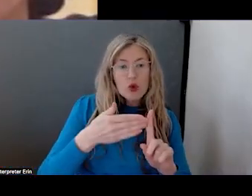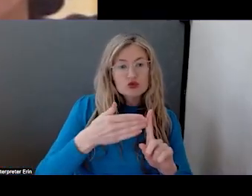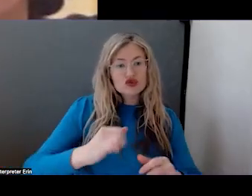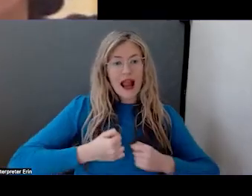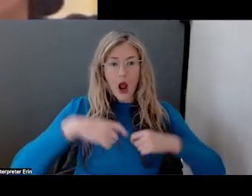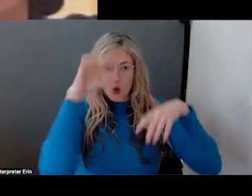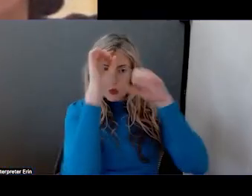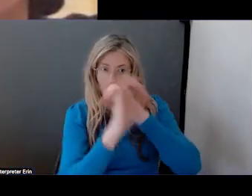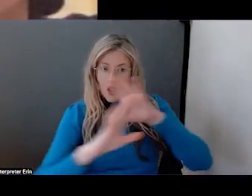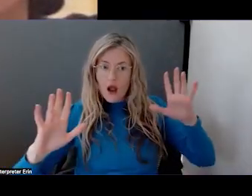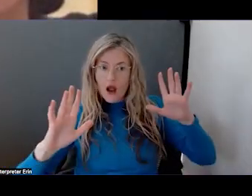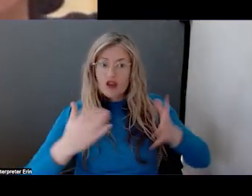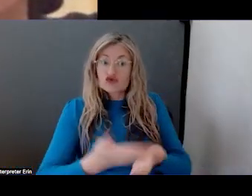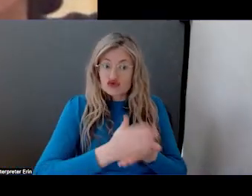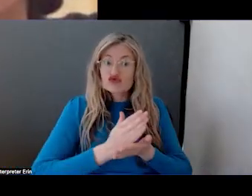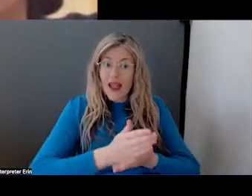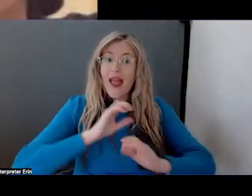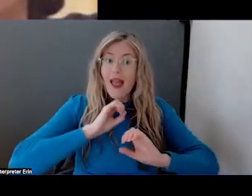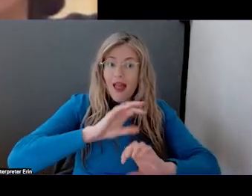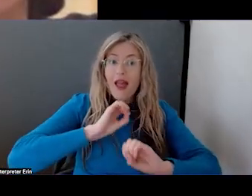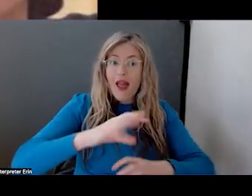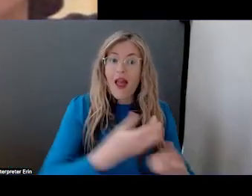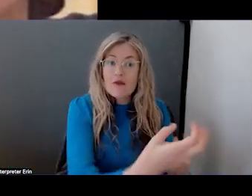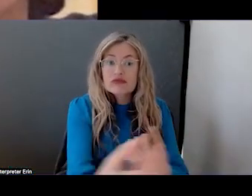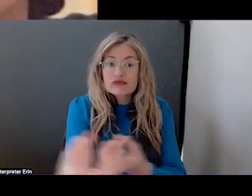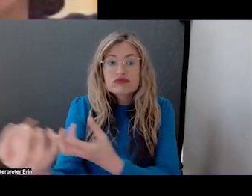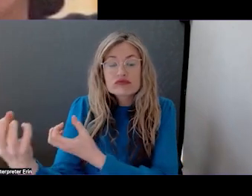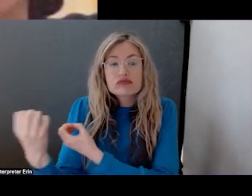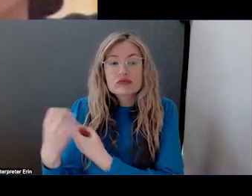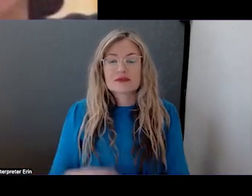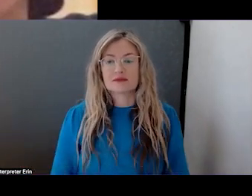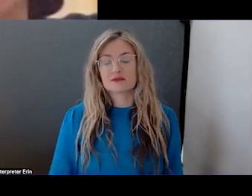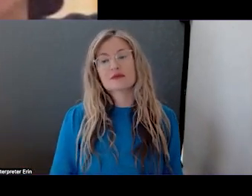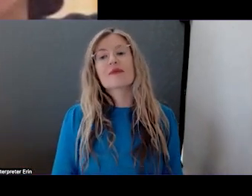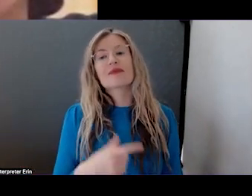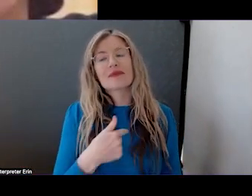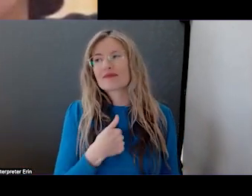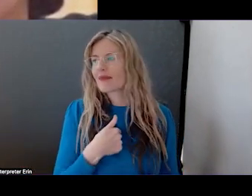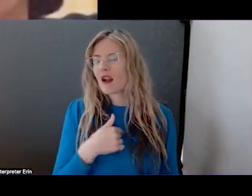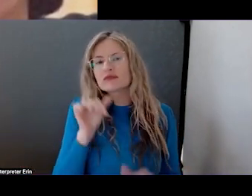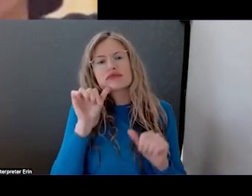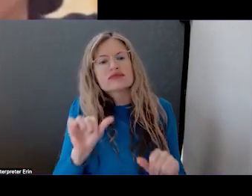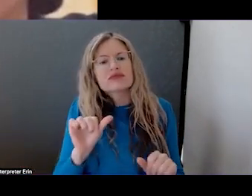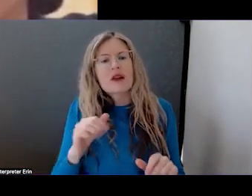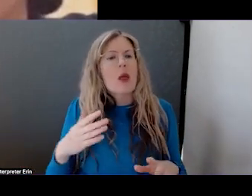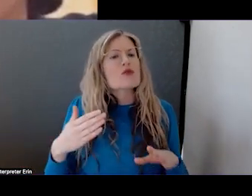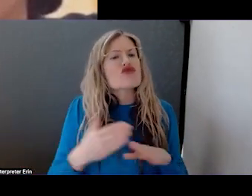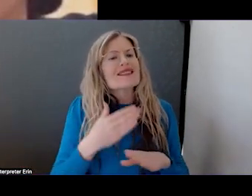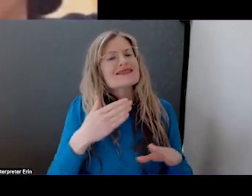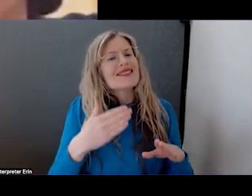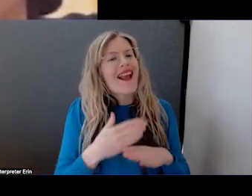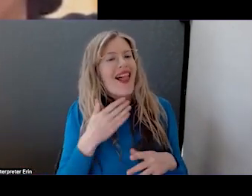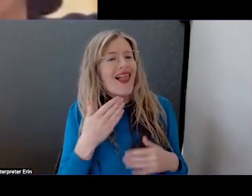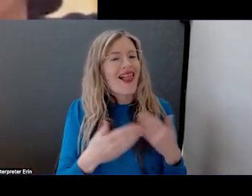I also enjoyed, in general, the practical work in a workshop where